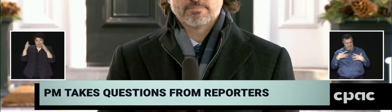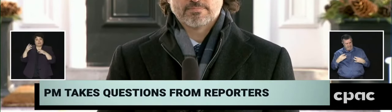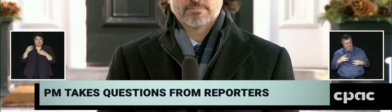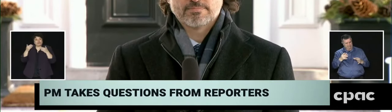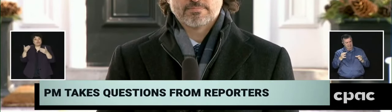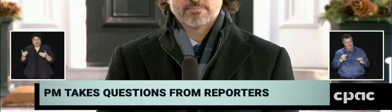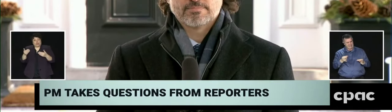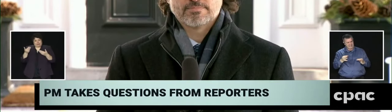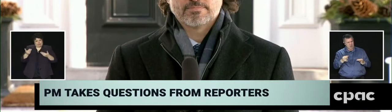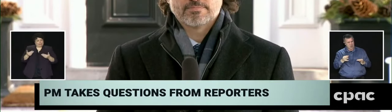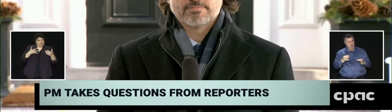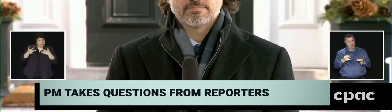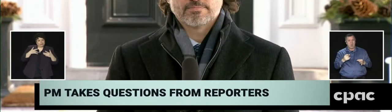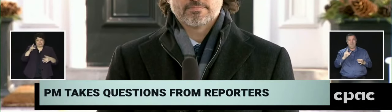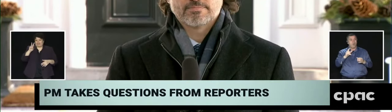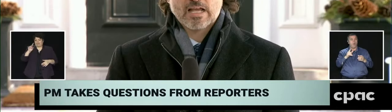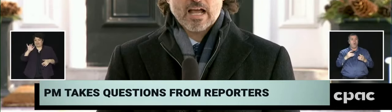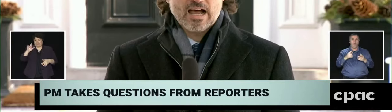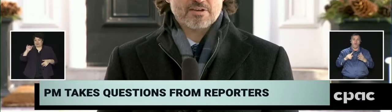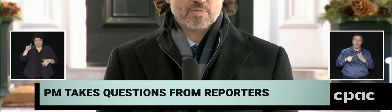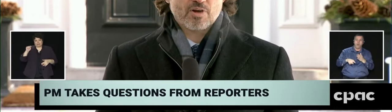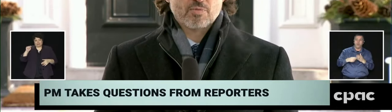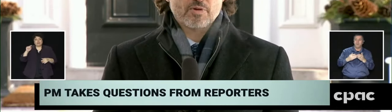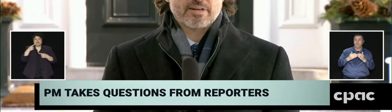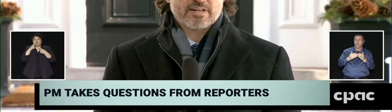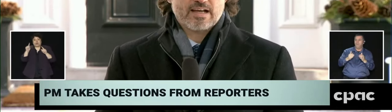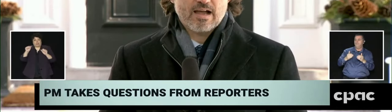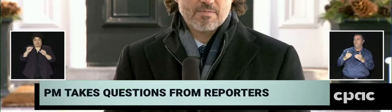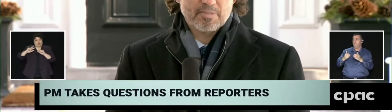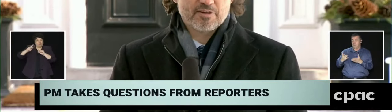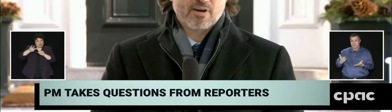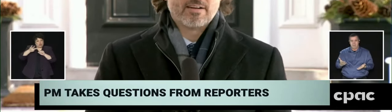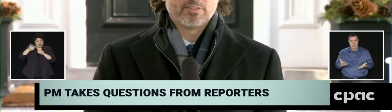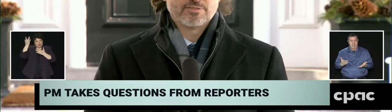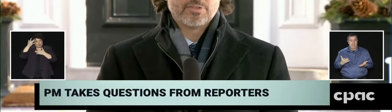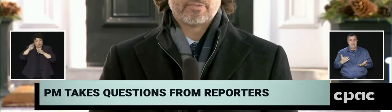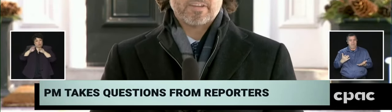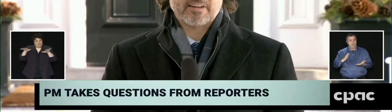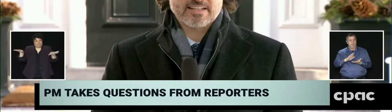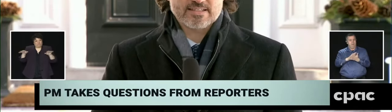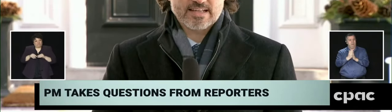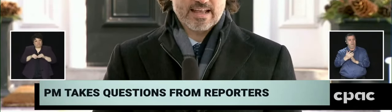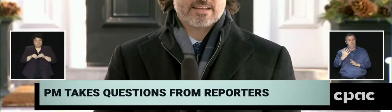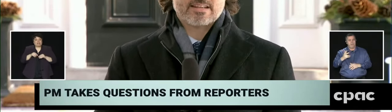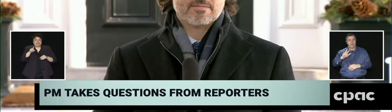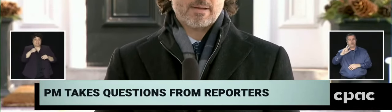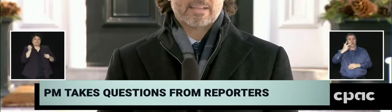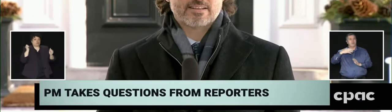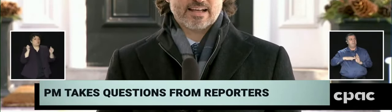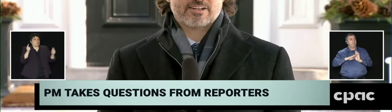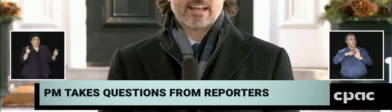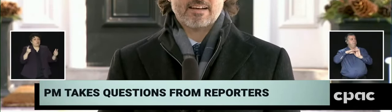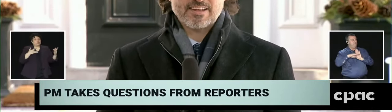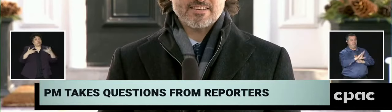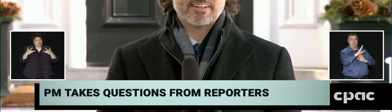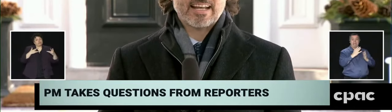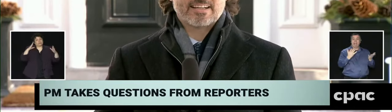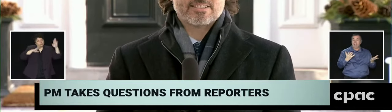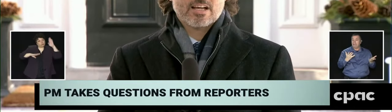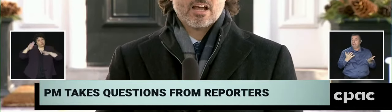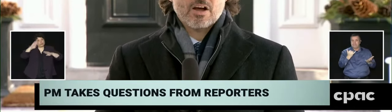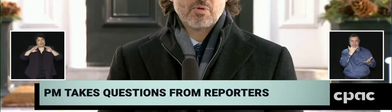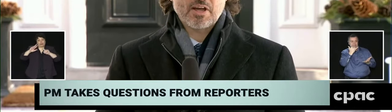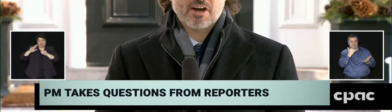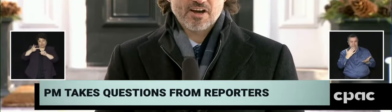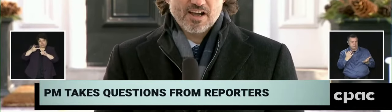and potentially a third wave? I think we're all worried about the arrival of new variants and the impact that that could have, even